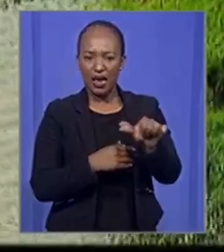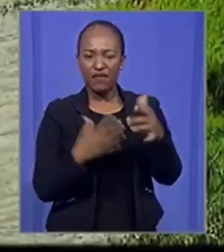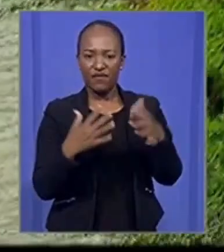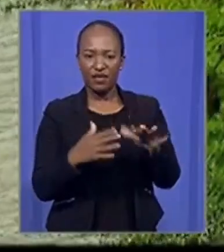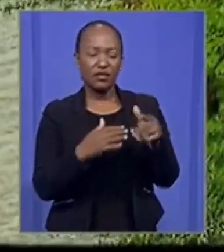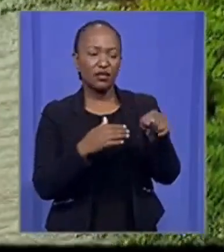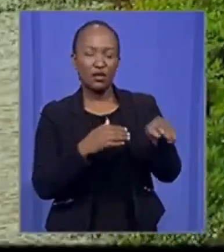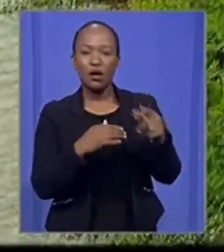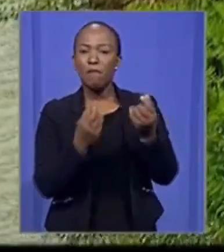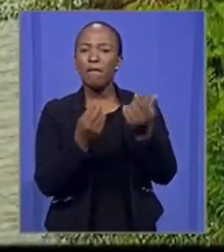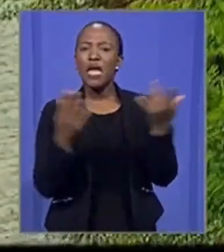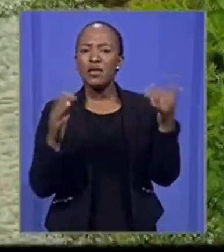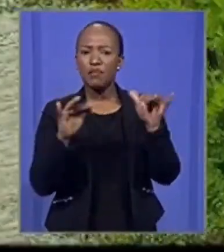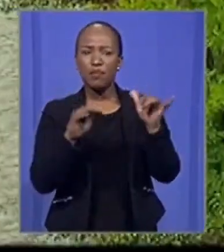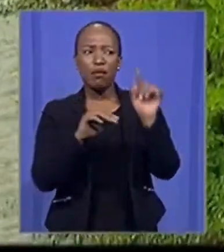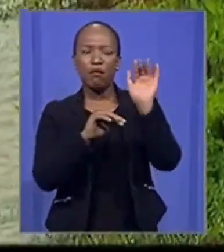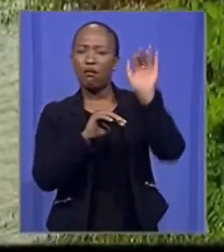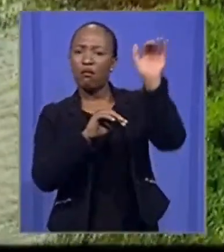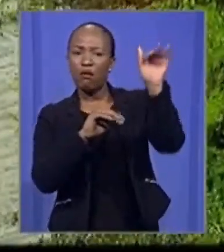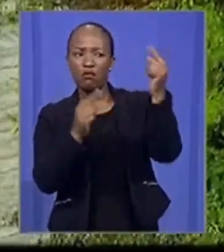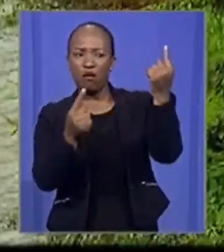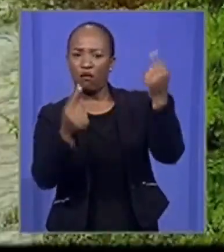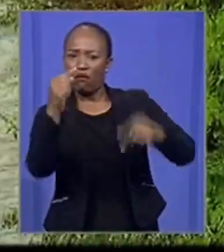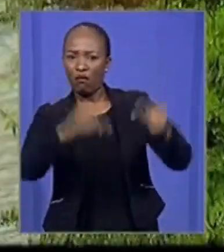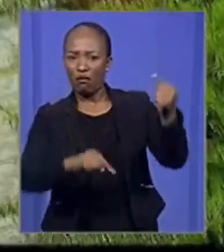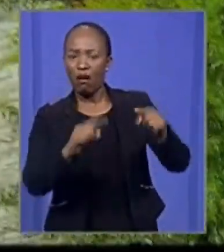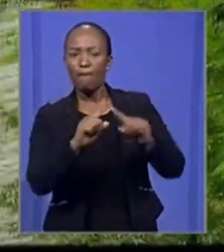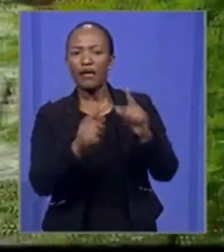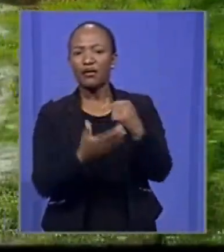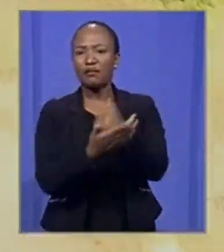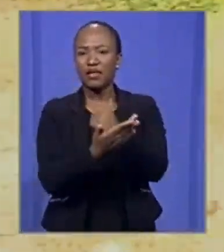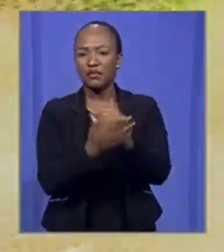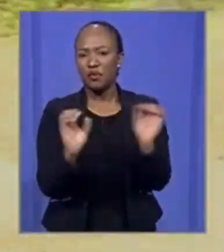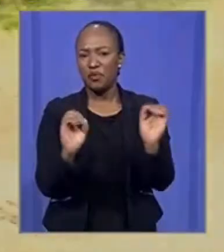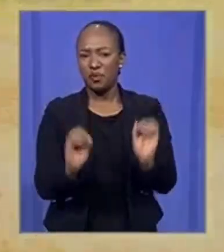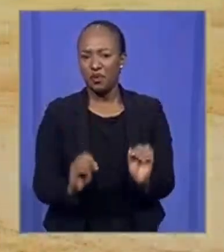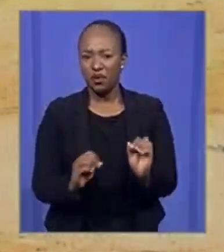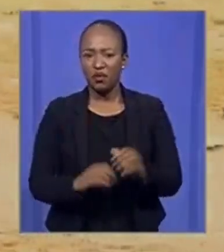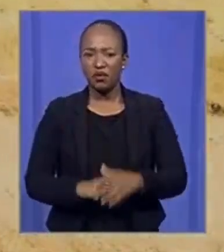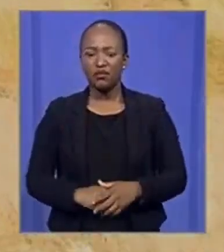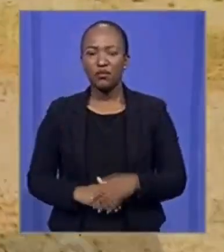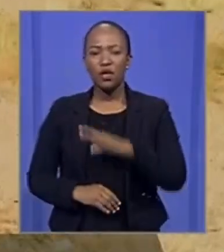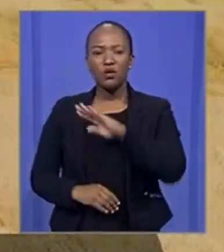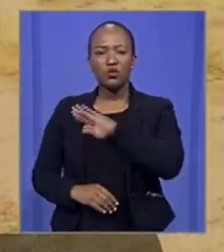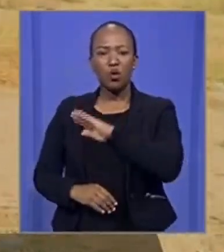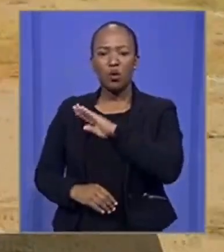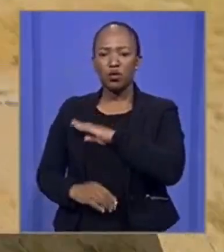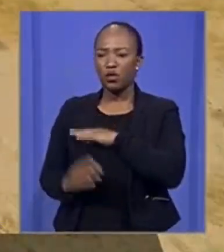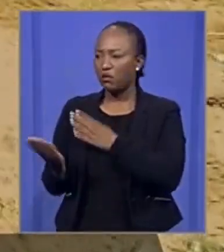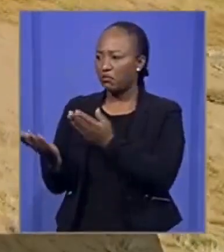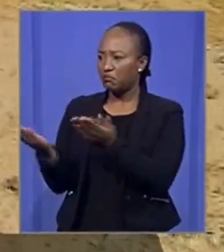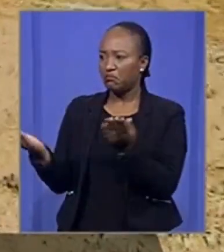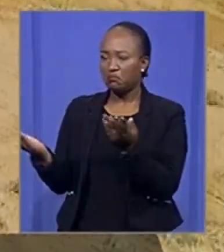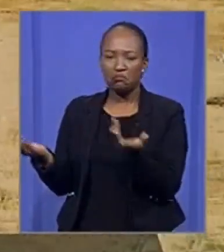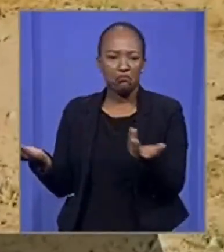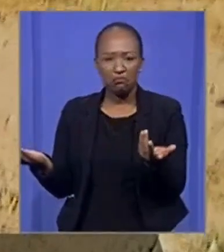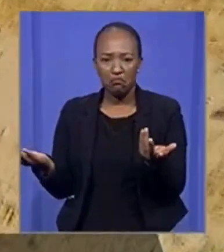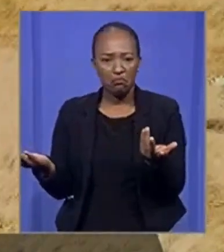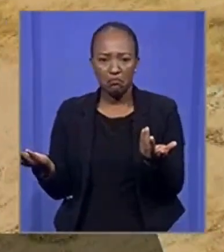hlokang ditokomane e kena Afrika Borwa ntle le molao. There is no sign of soldiers. There's no sign of